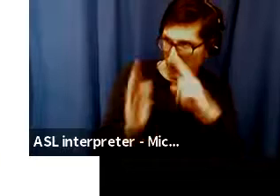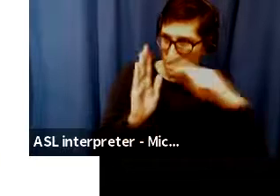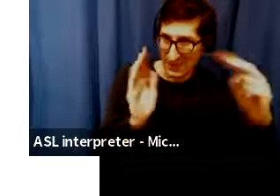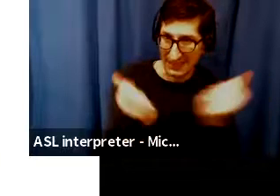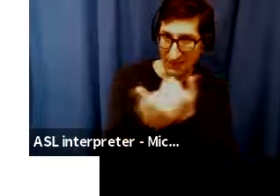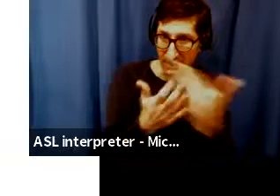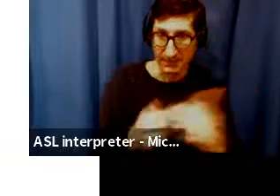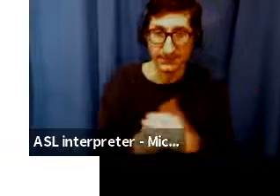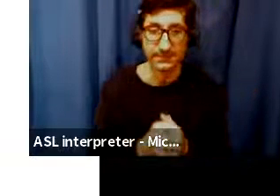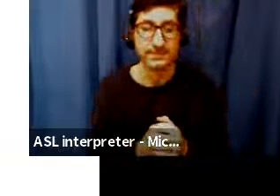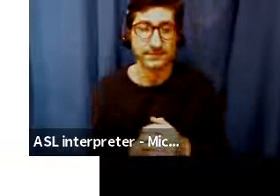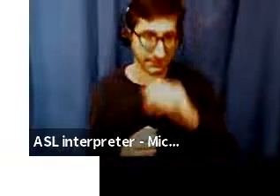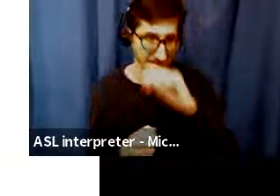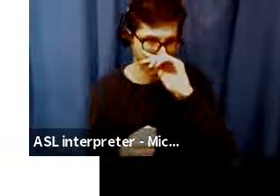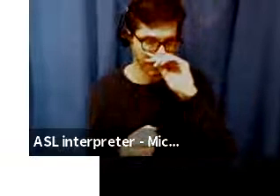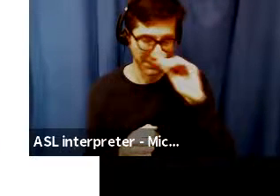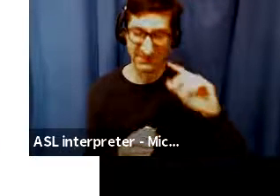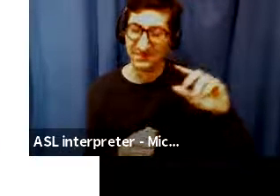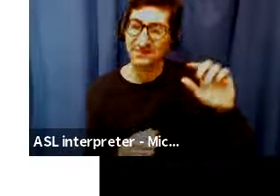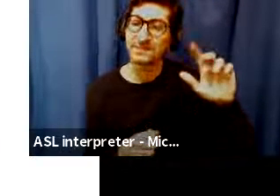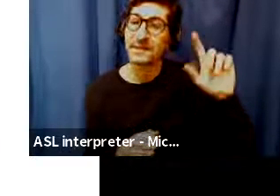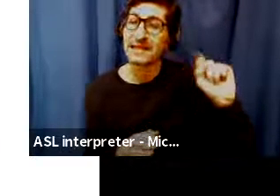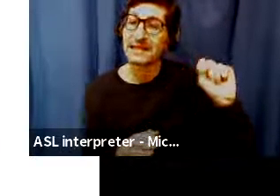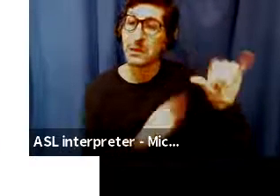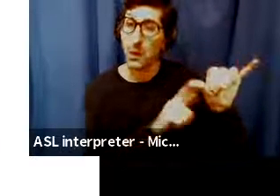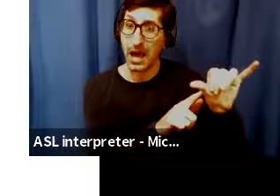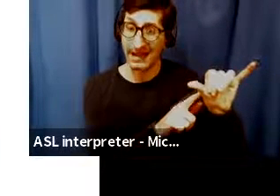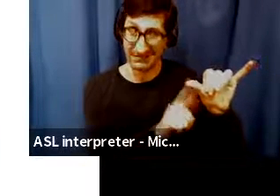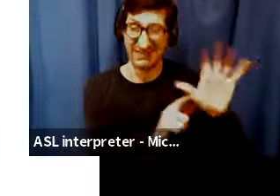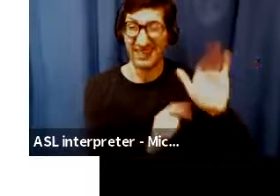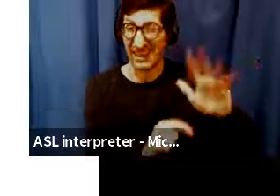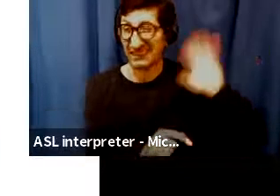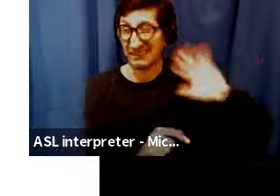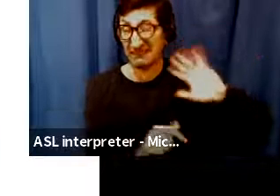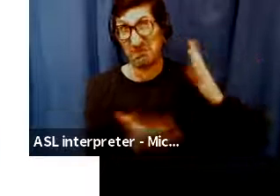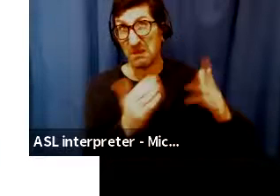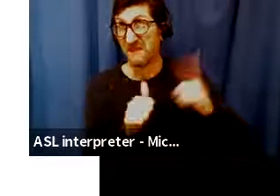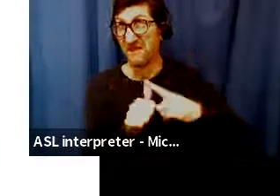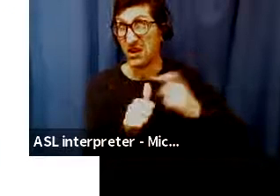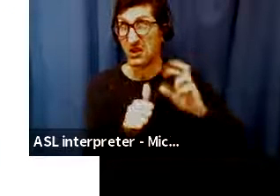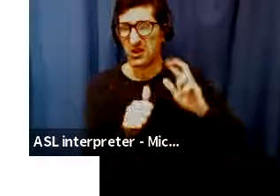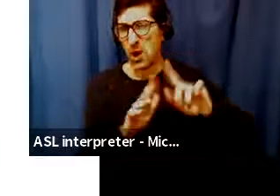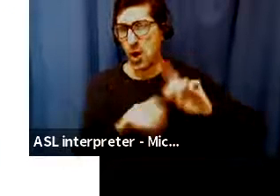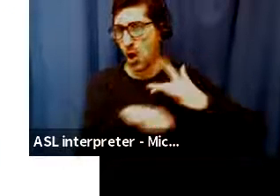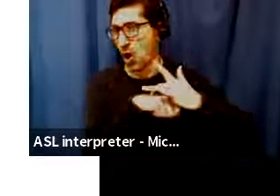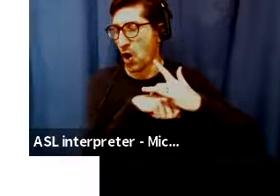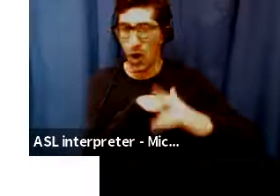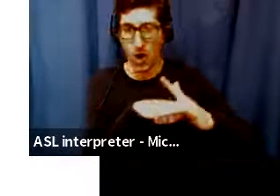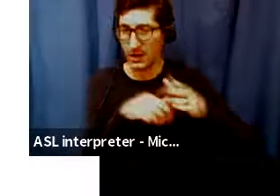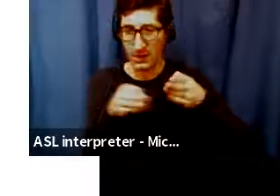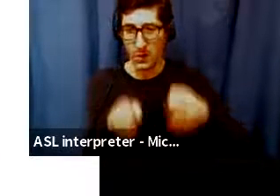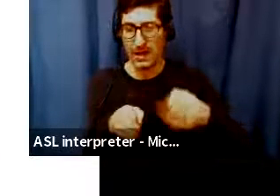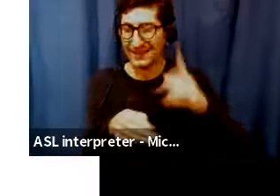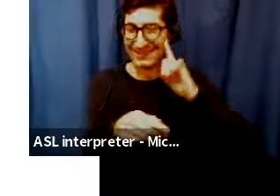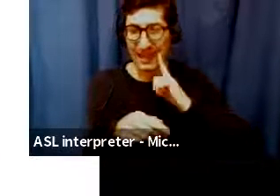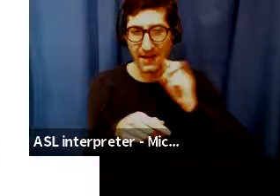TTY was the really the first, or one of the first methods that someone who was deaf or hard of